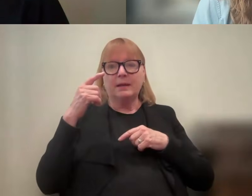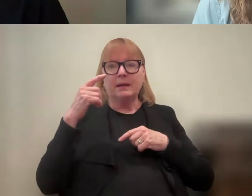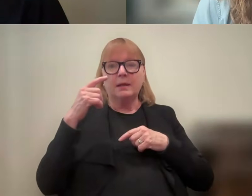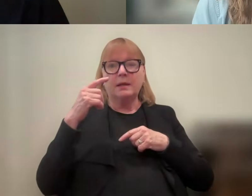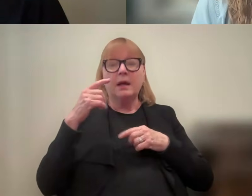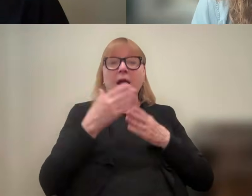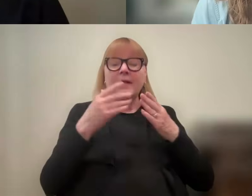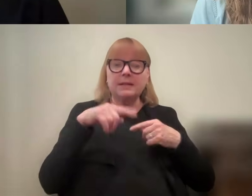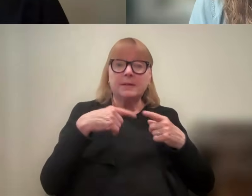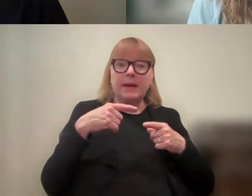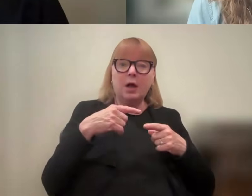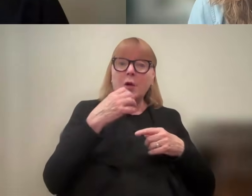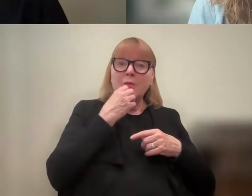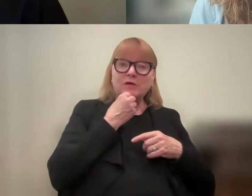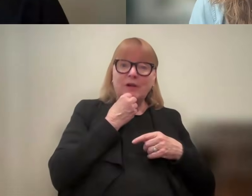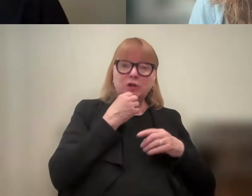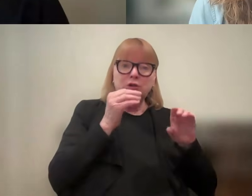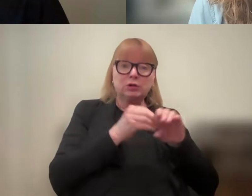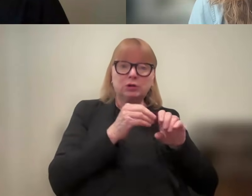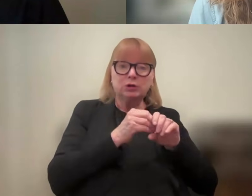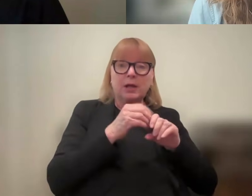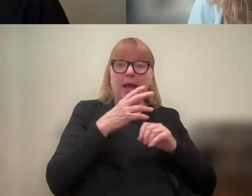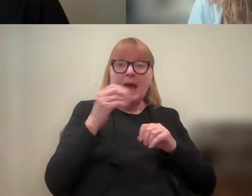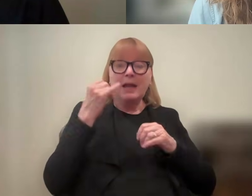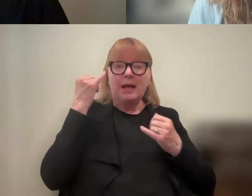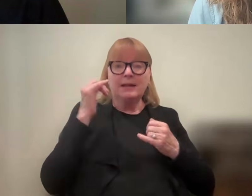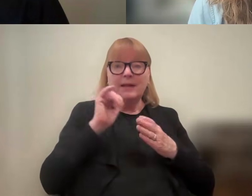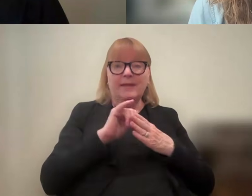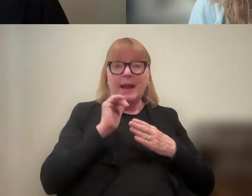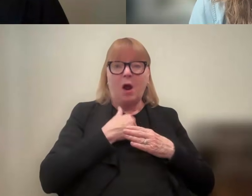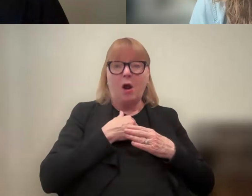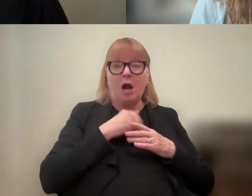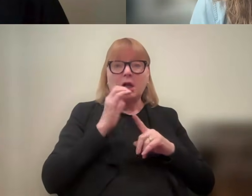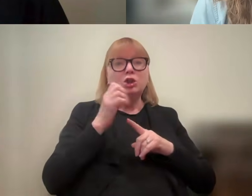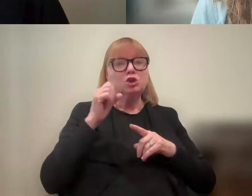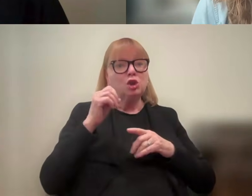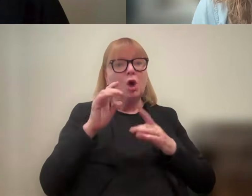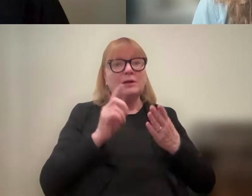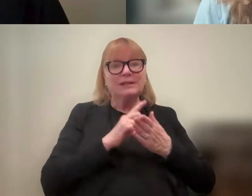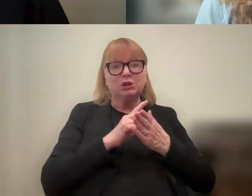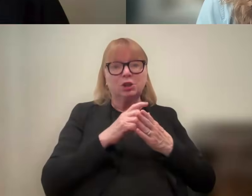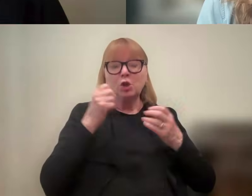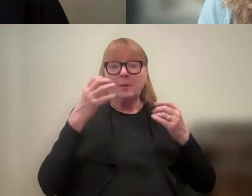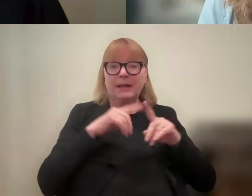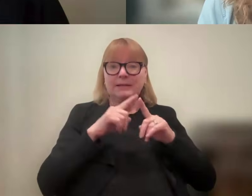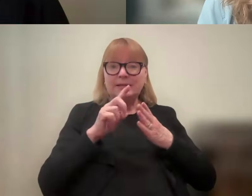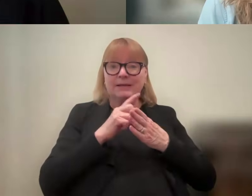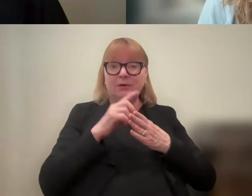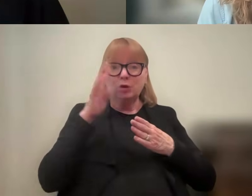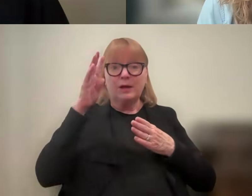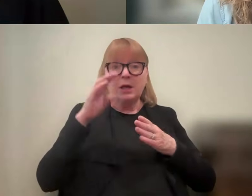there are things about preservation and this idea that our culture is so digital now and there are so many digitally